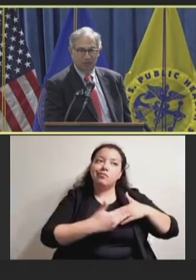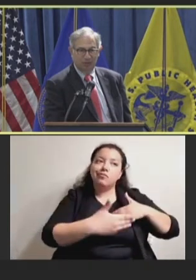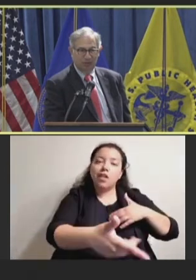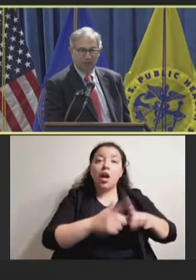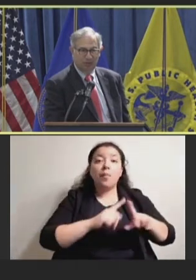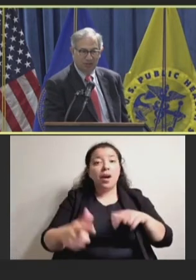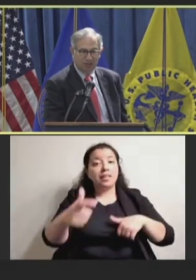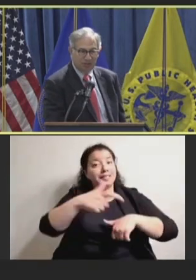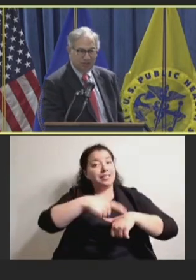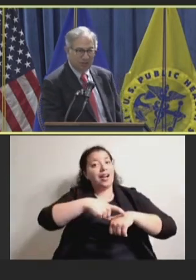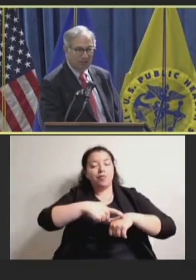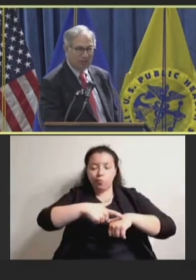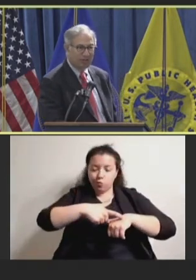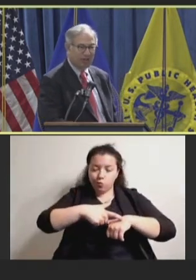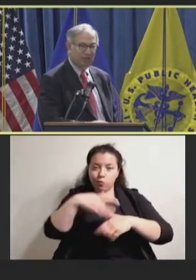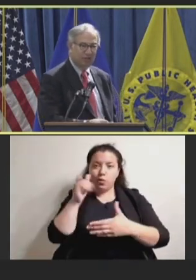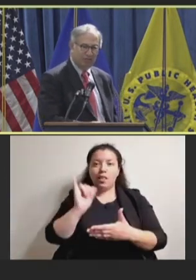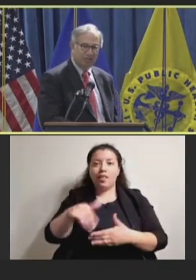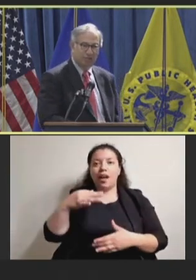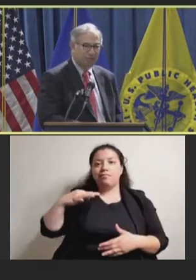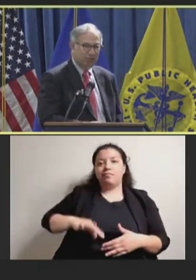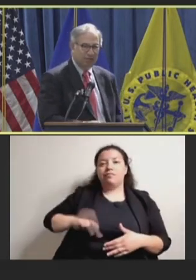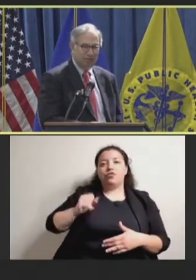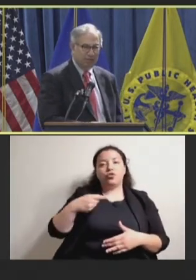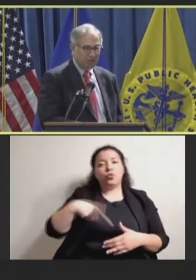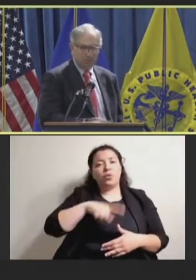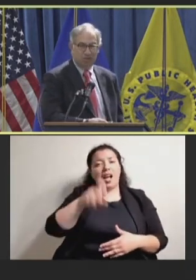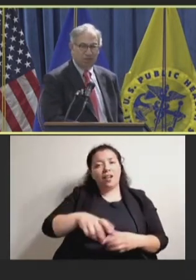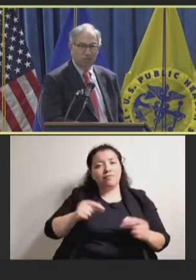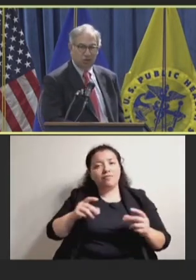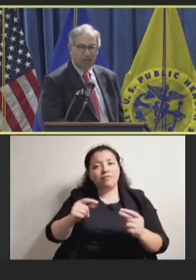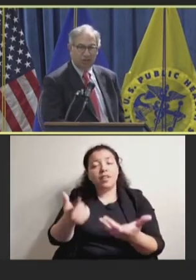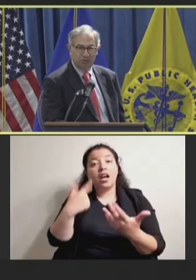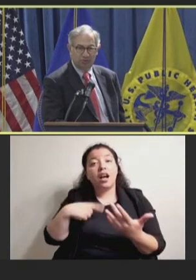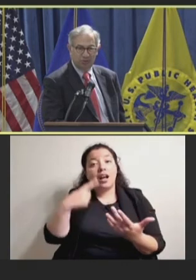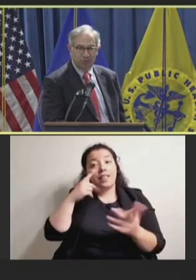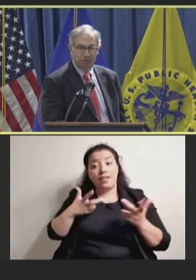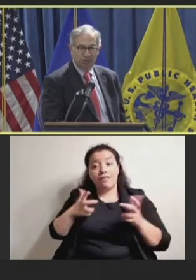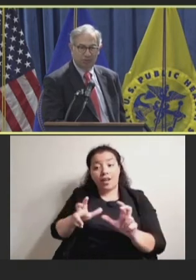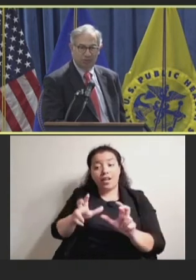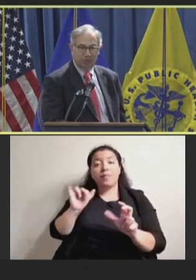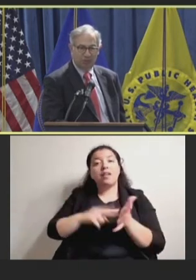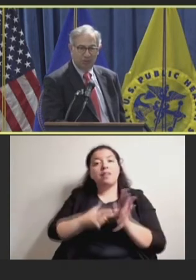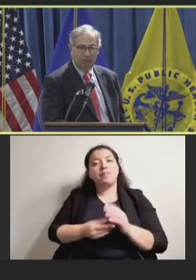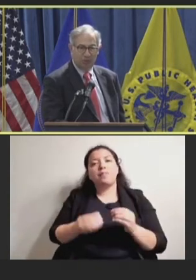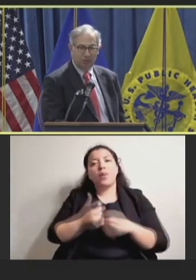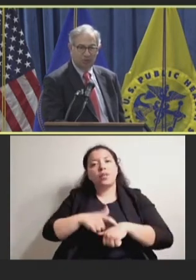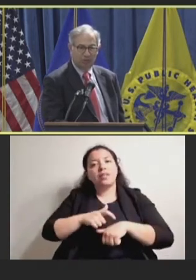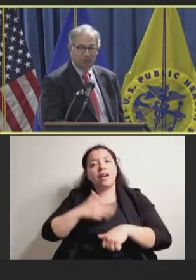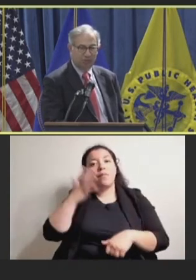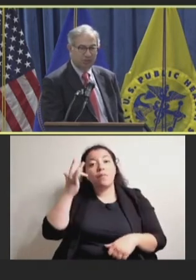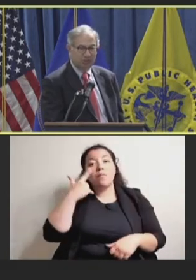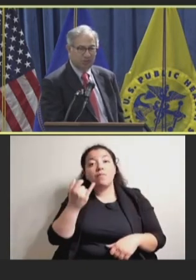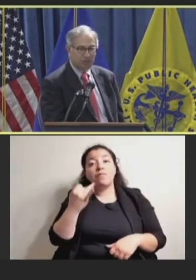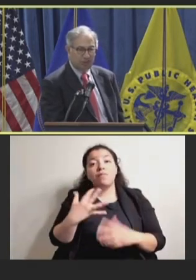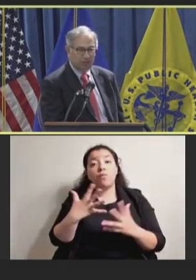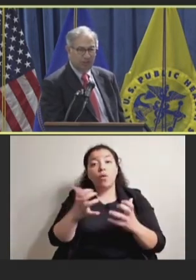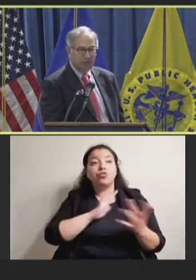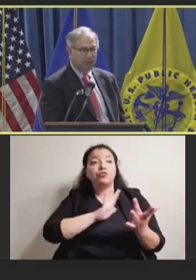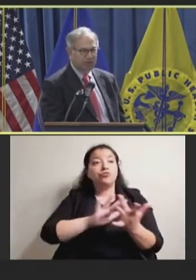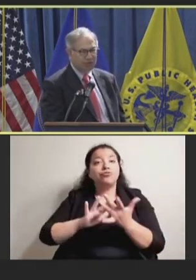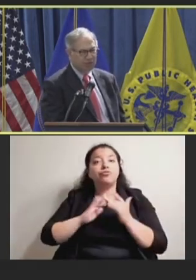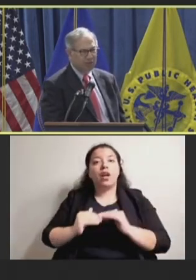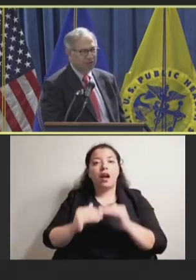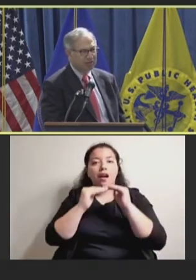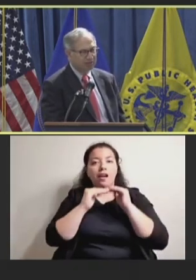you do it, the better it is. So I think, again, the investment is going to take us more time to do this, because it will, in order to reach the representation we need, we have to